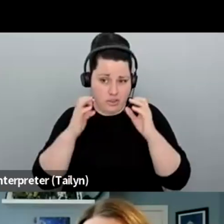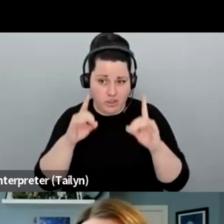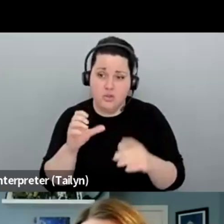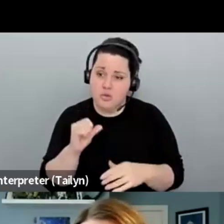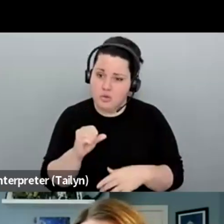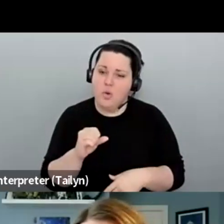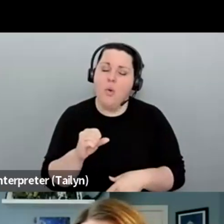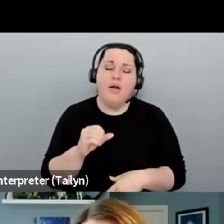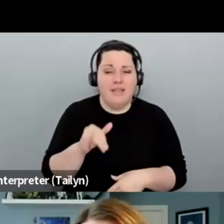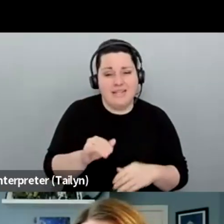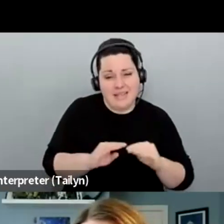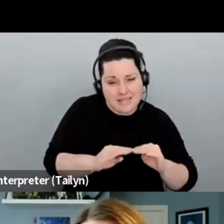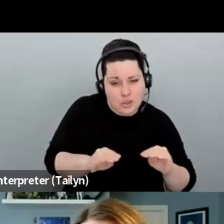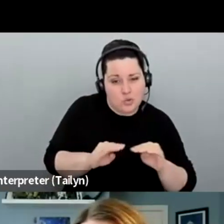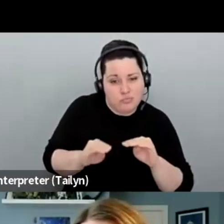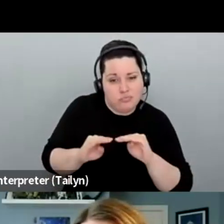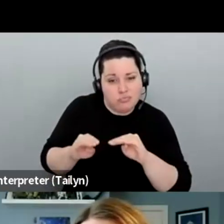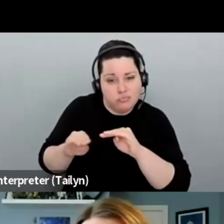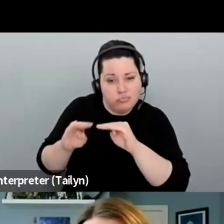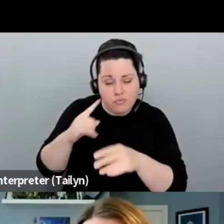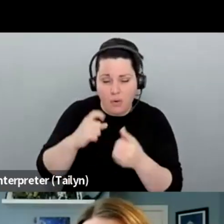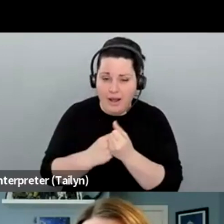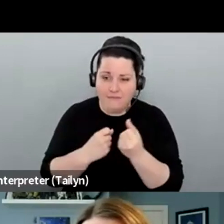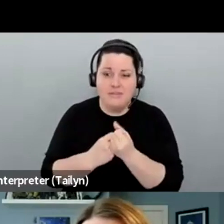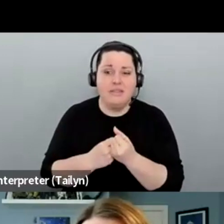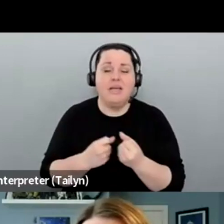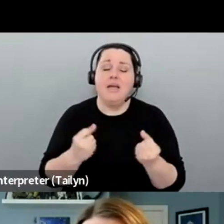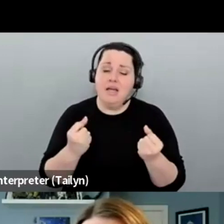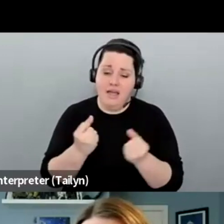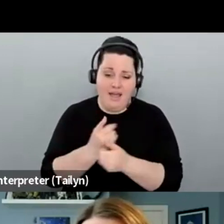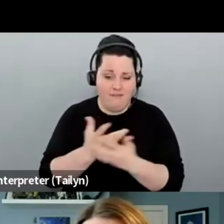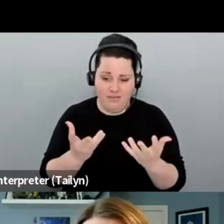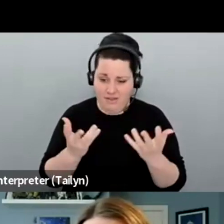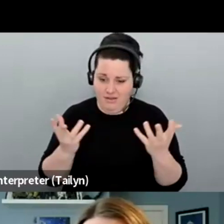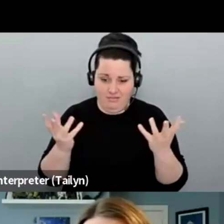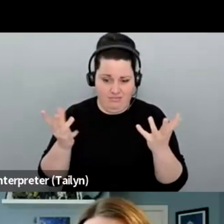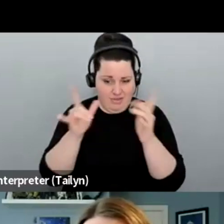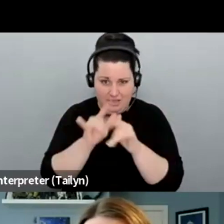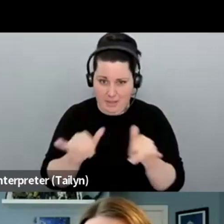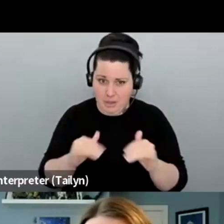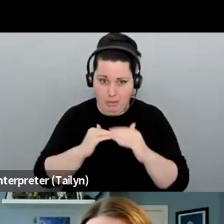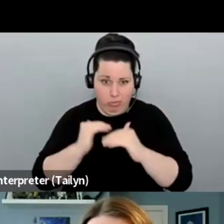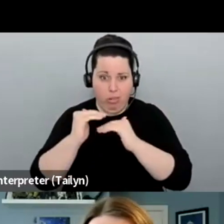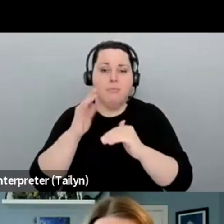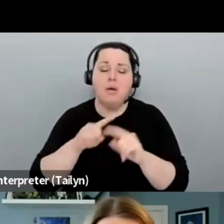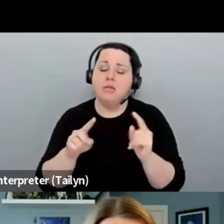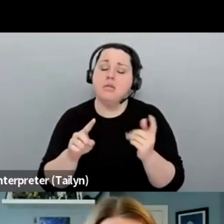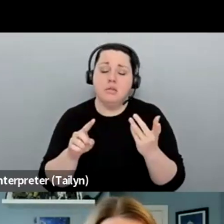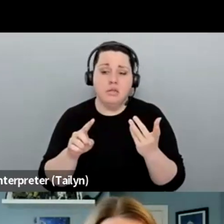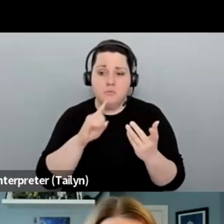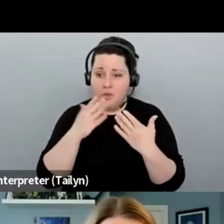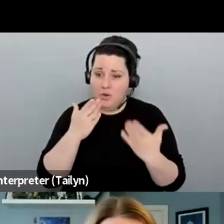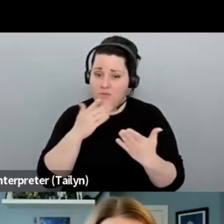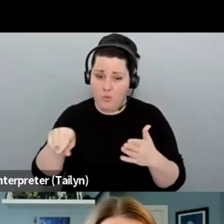a tiered level, like tiered approach to advocacy. It's sort of everything all at once. But grateful, I think, that everybody is here,